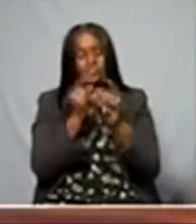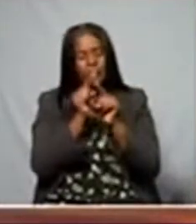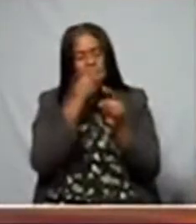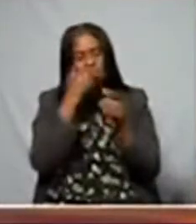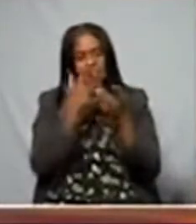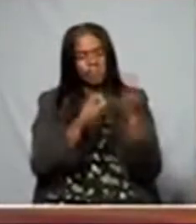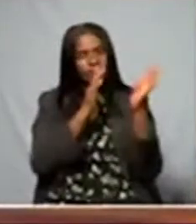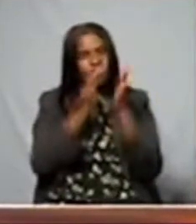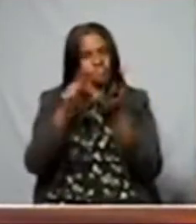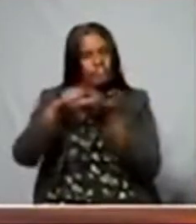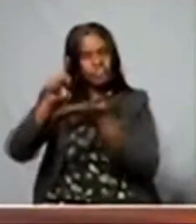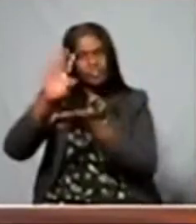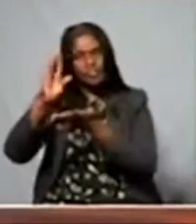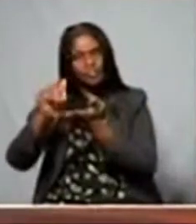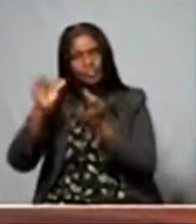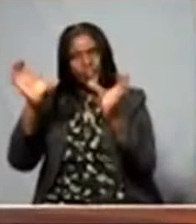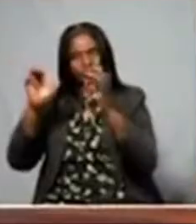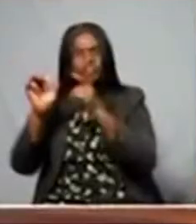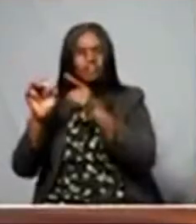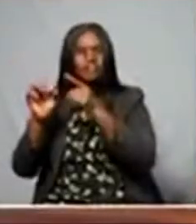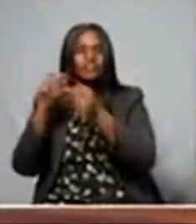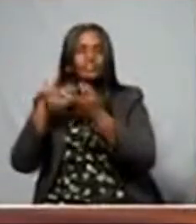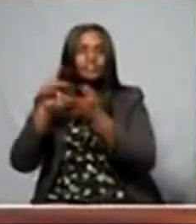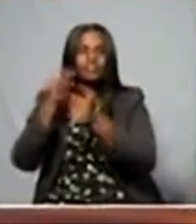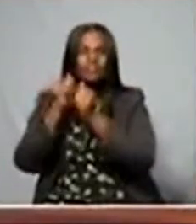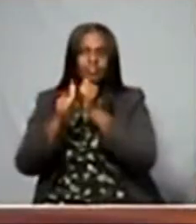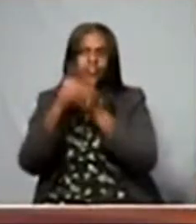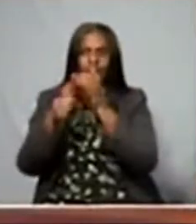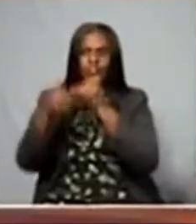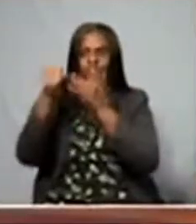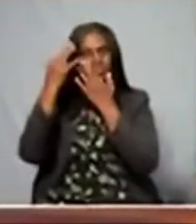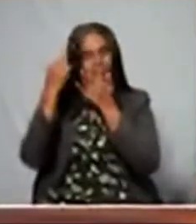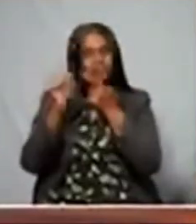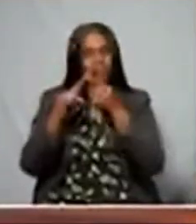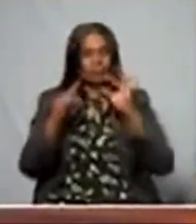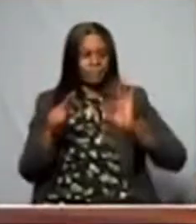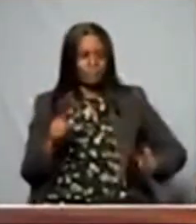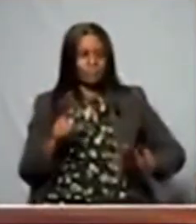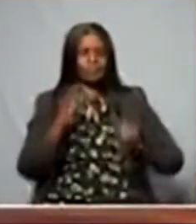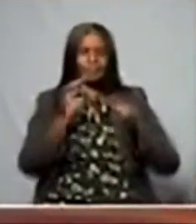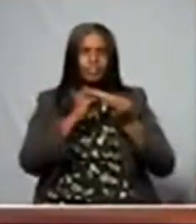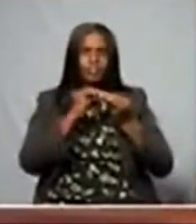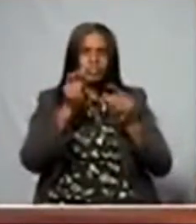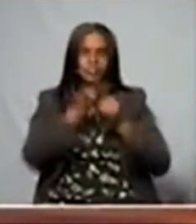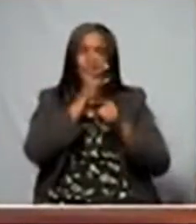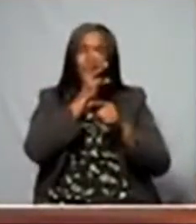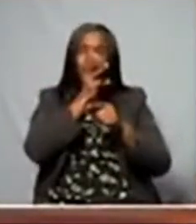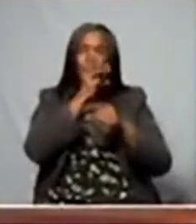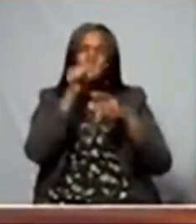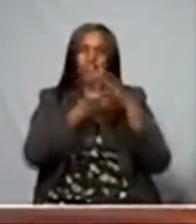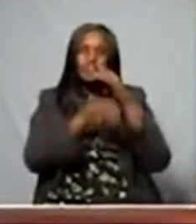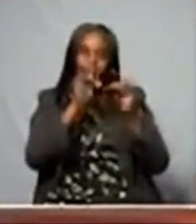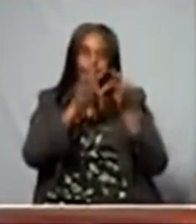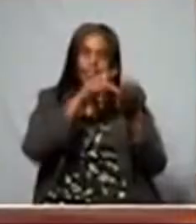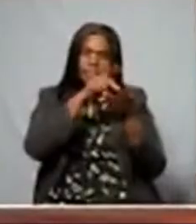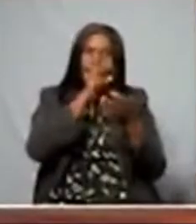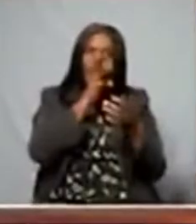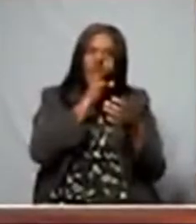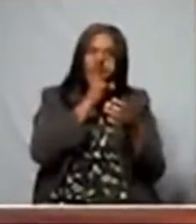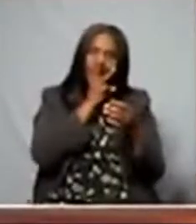to be paid by a community which is expected to benefit from a borehole. If it's a piped water